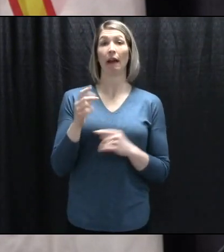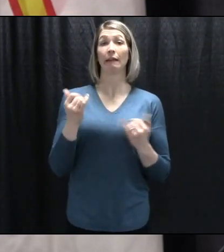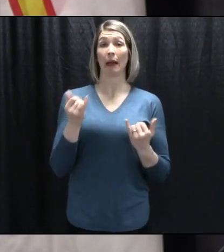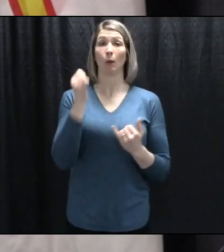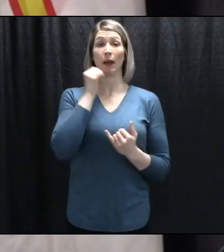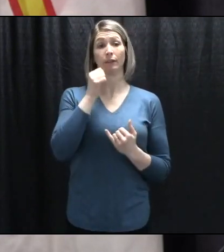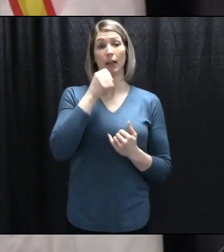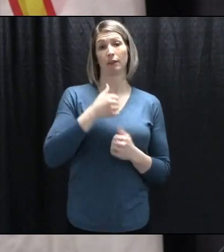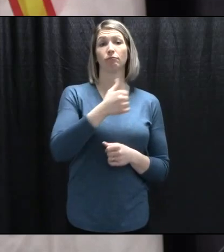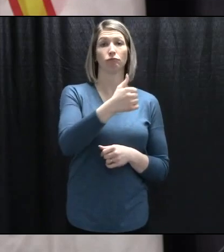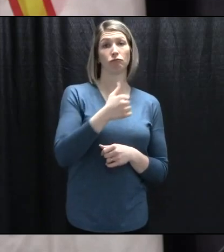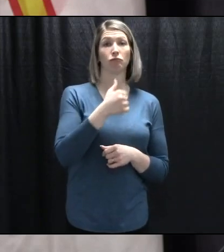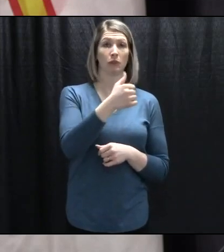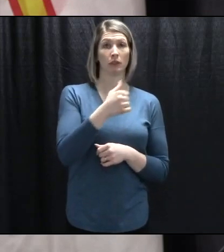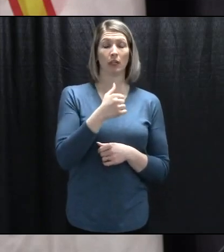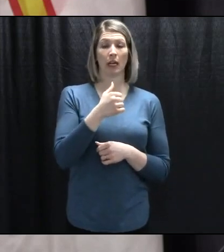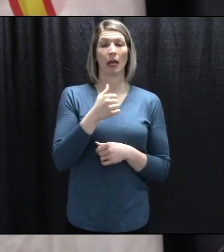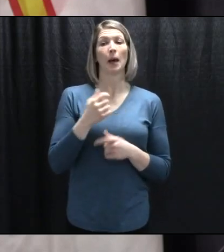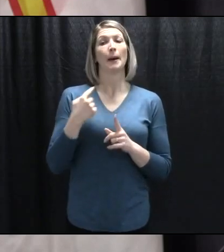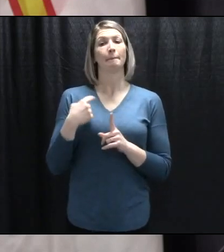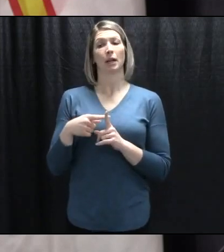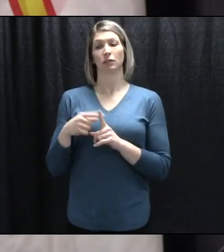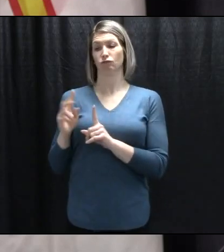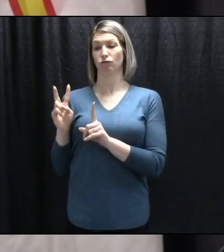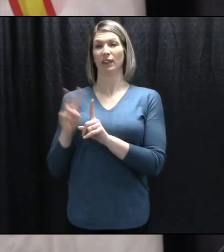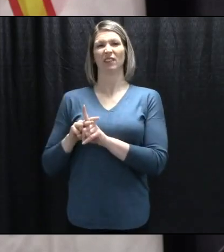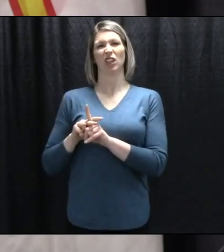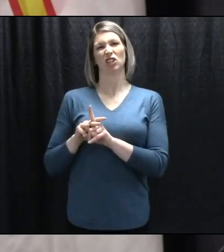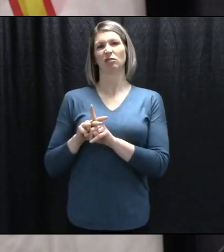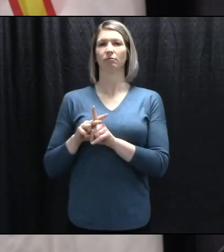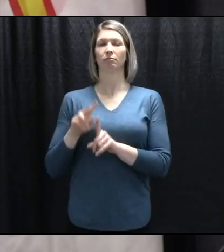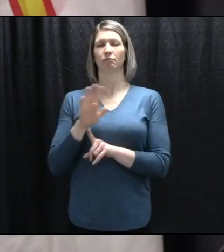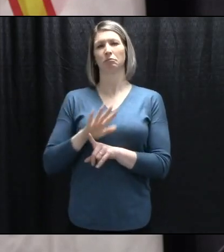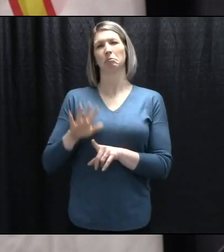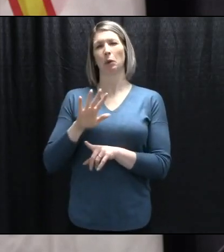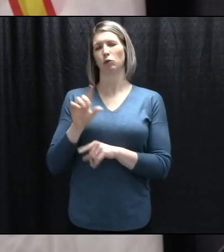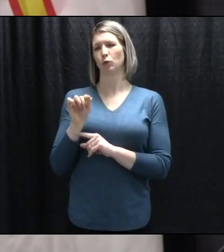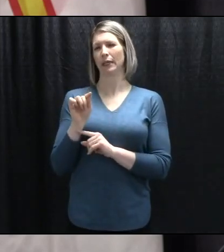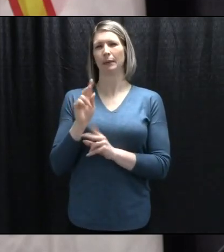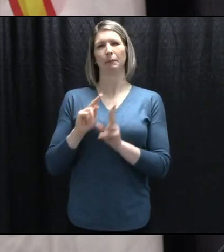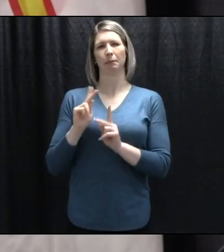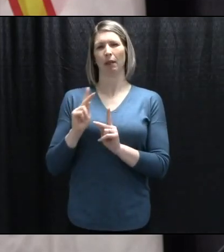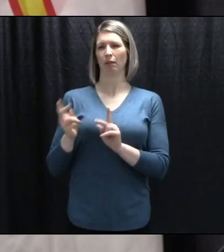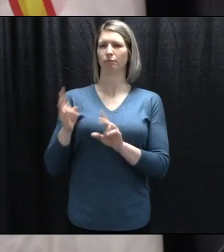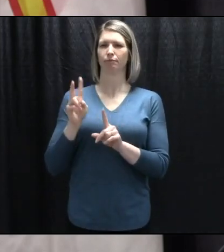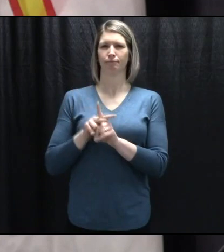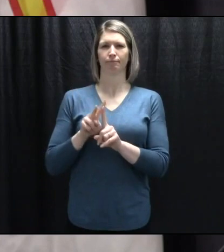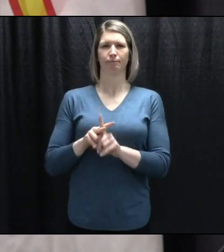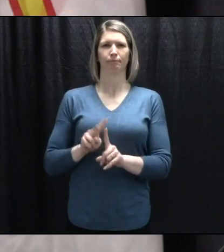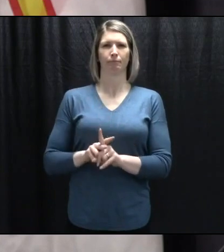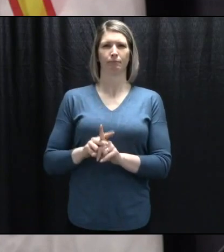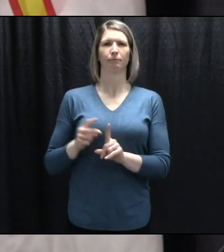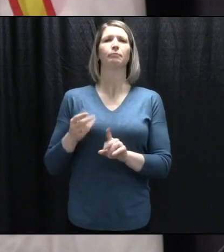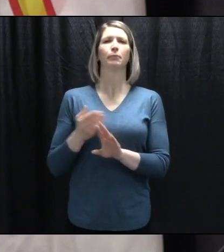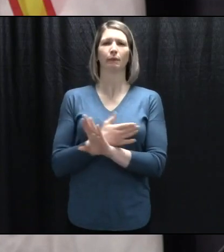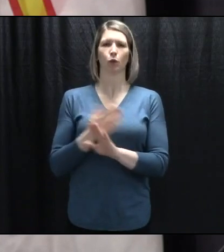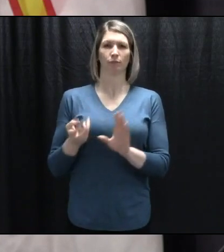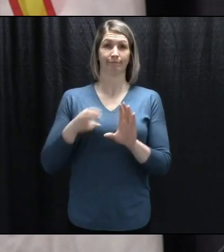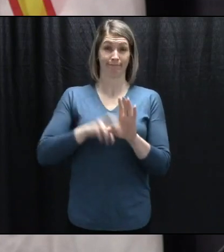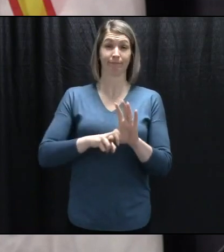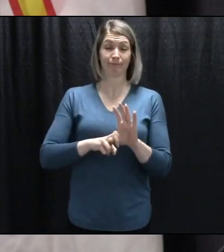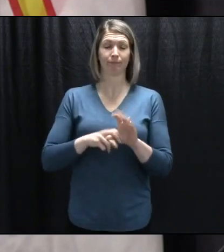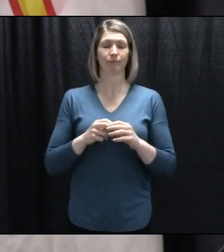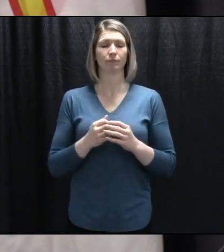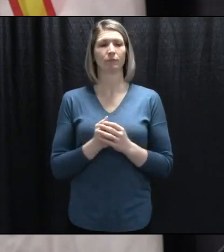20 passengers, and the reservation system are showing that will even decline more. From a transportation going into PAL, the